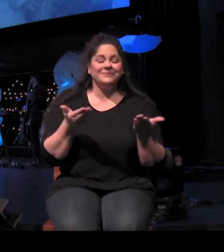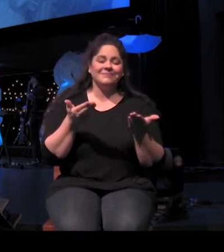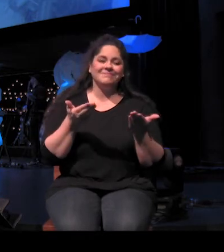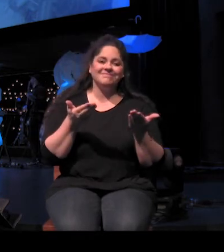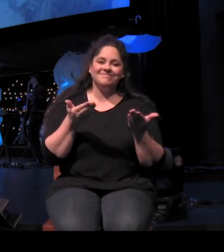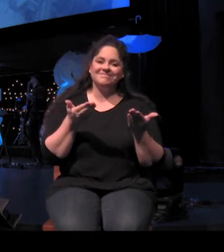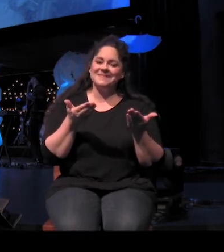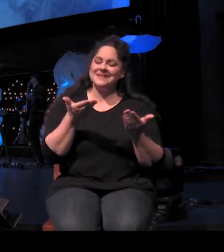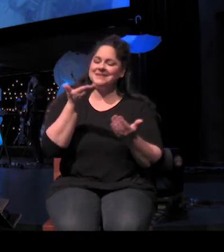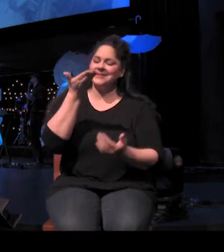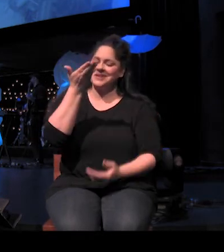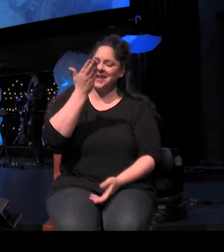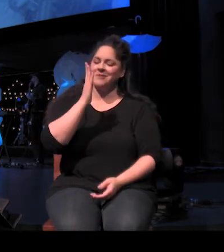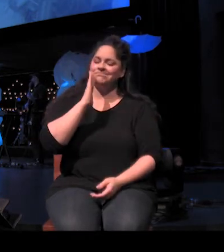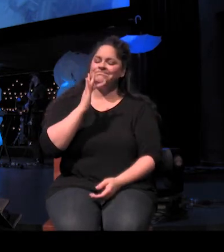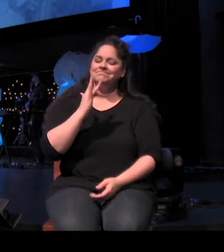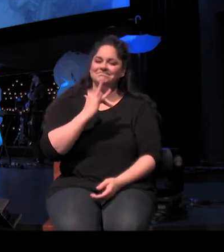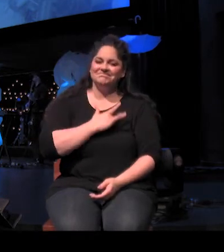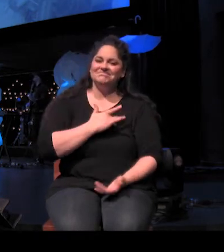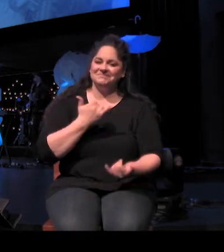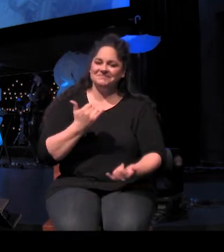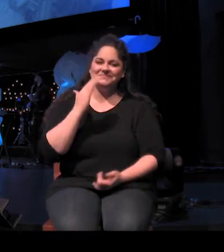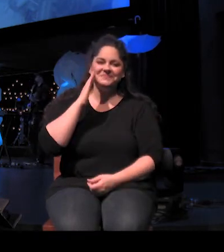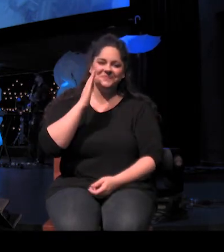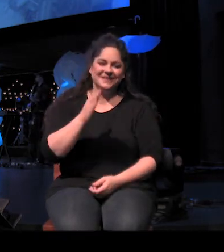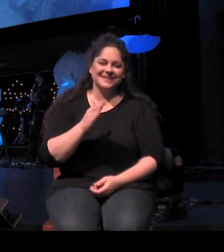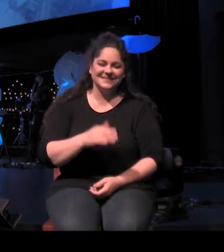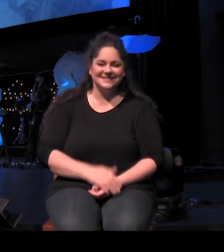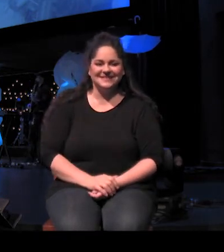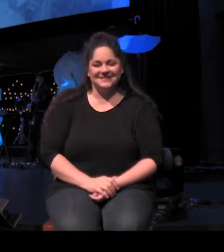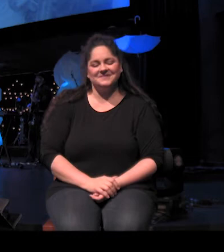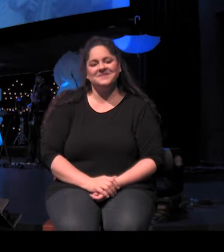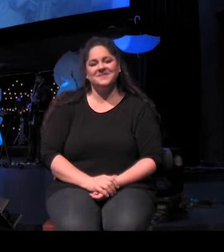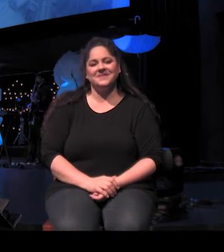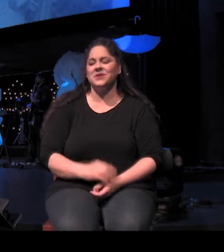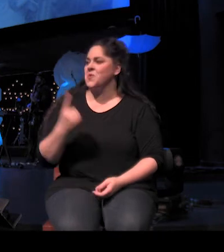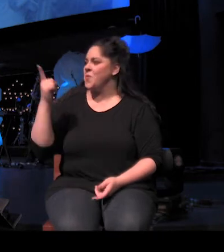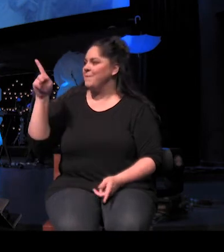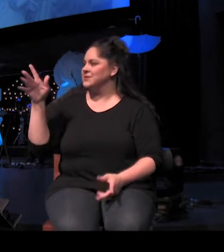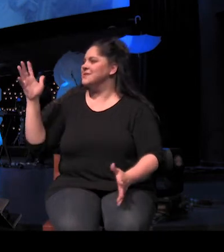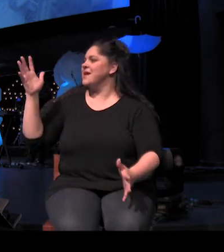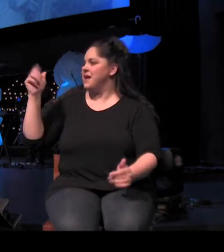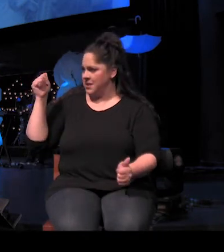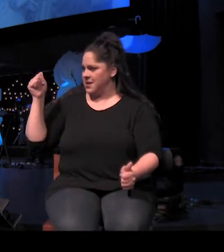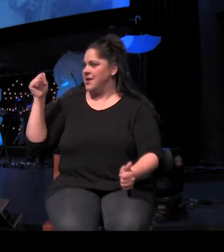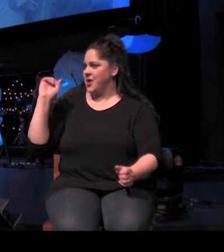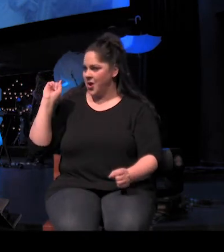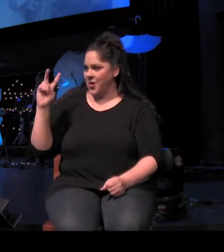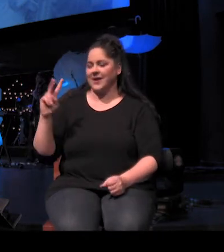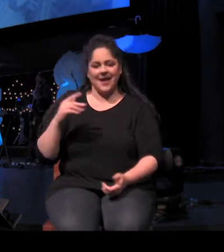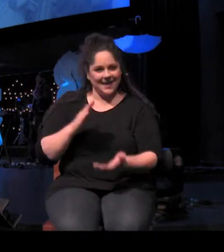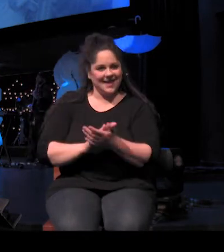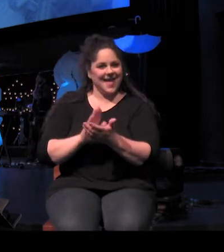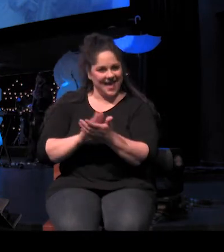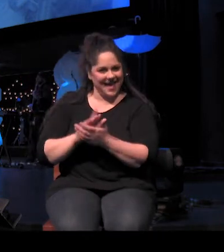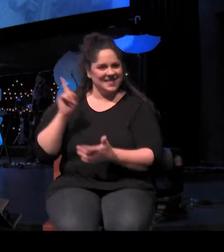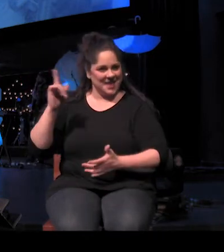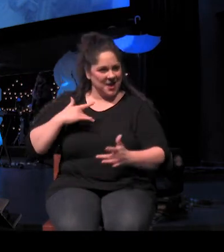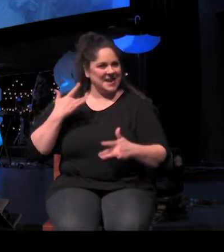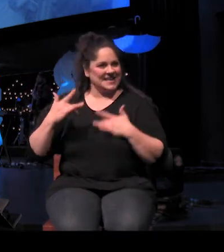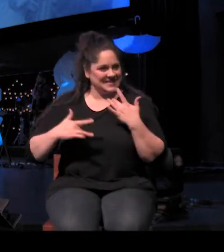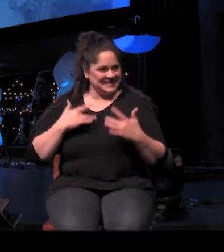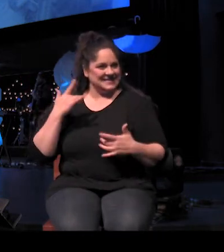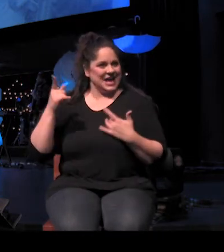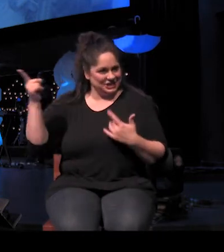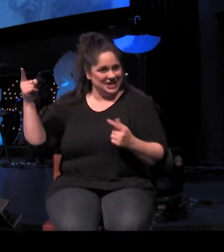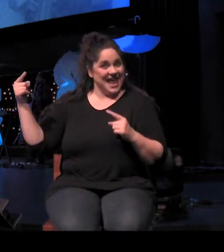God's got something for you today. And we got one person excited that God's got something for you today. Nice, she